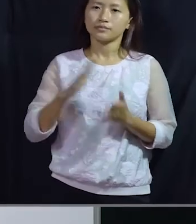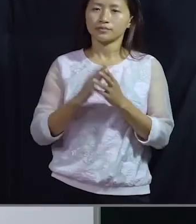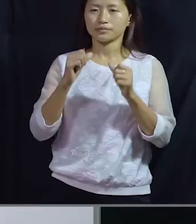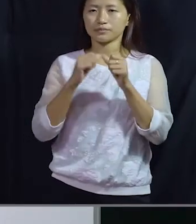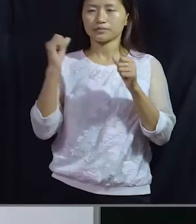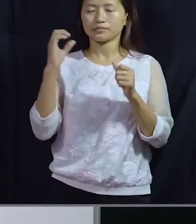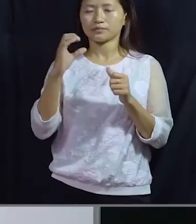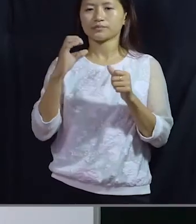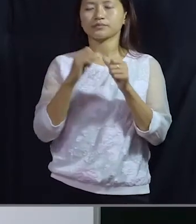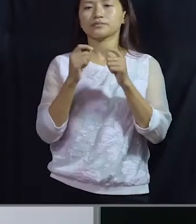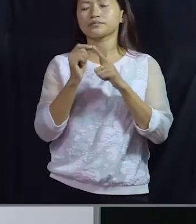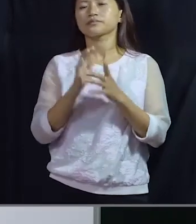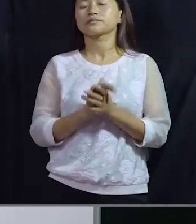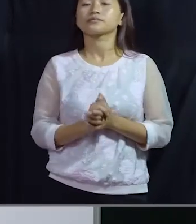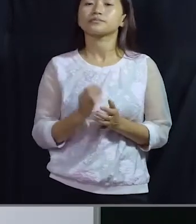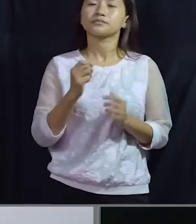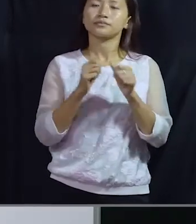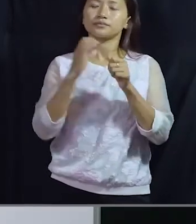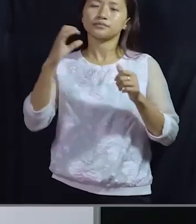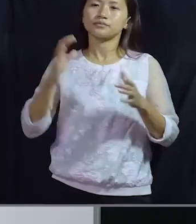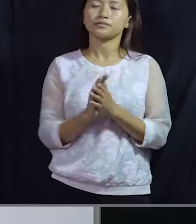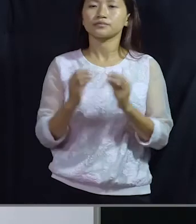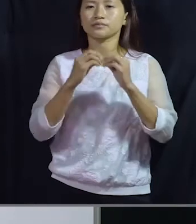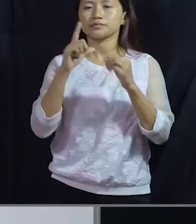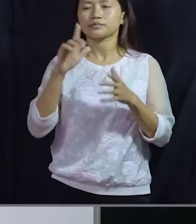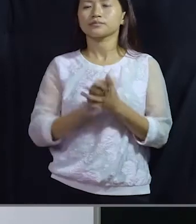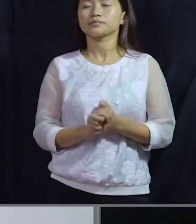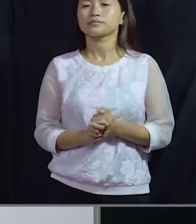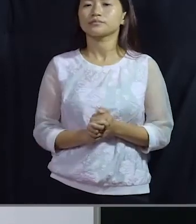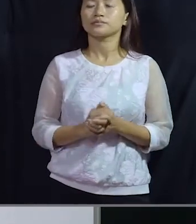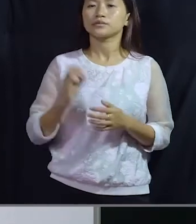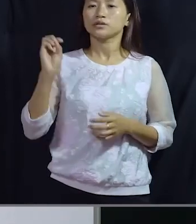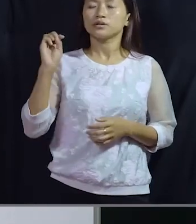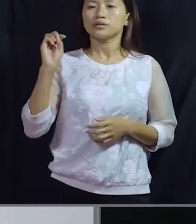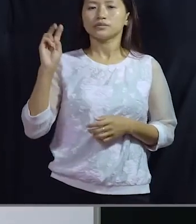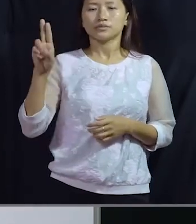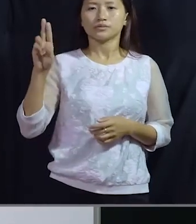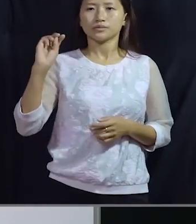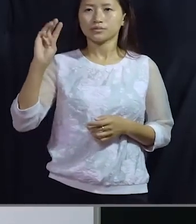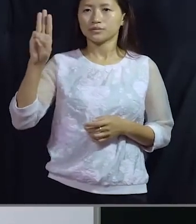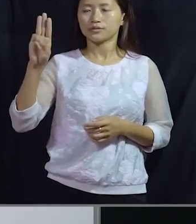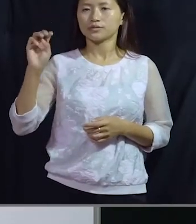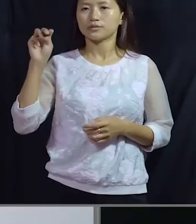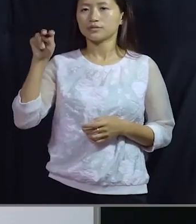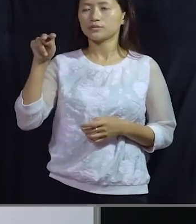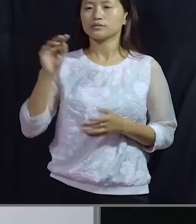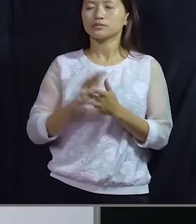account. When you go back to the capital account, the balance carried down is 23,760 for